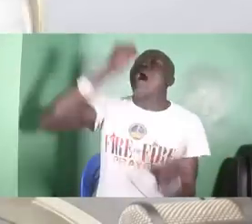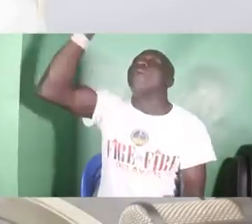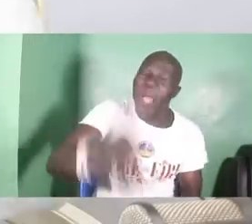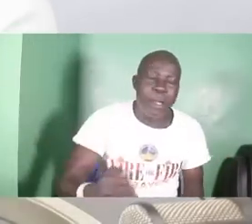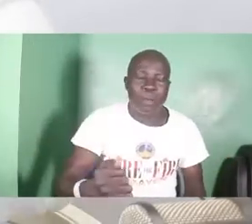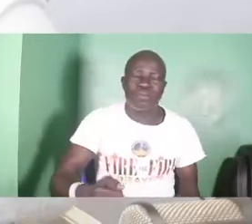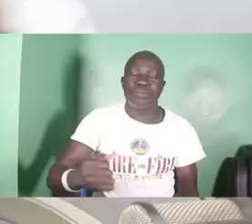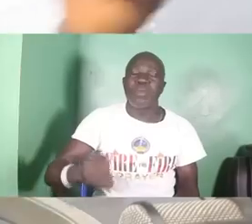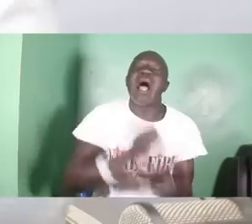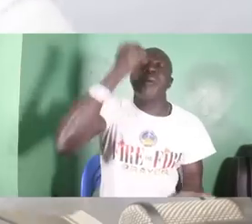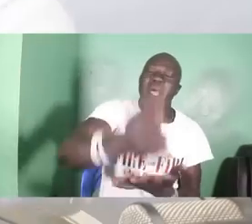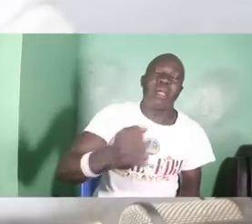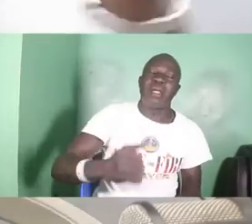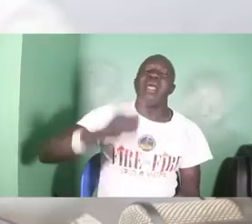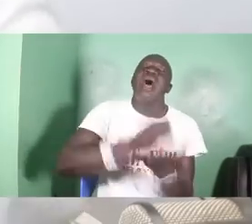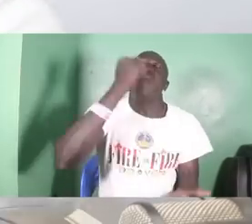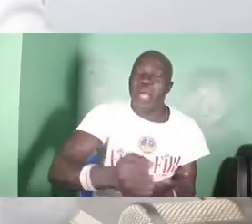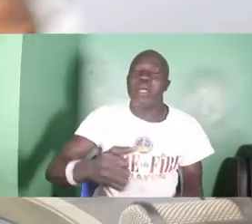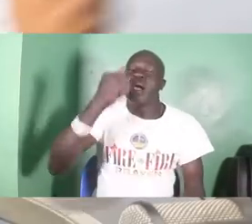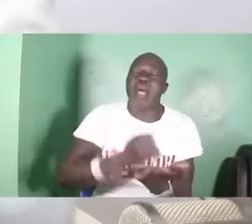Jesus. Oh, yeah, my beloved.